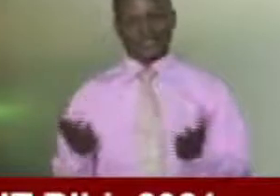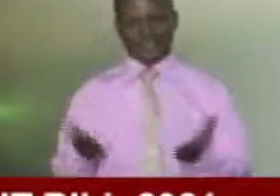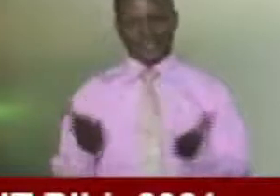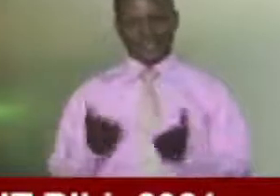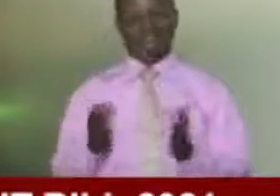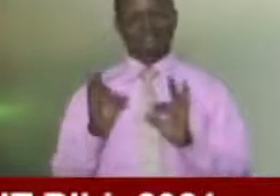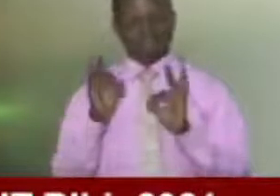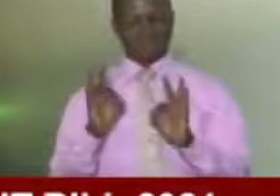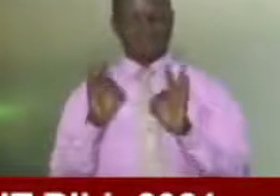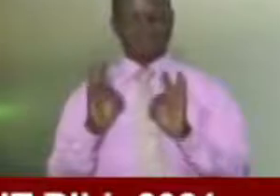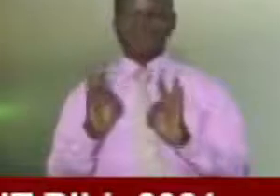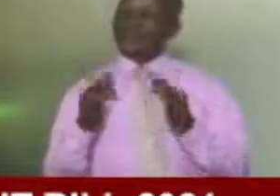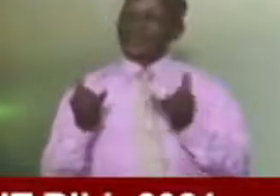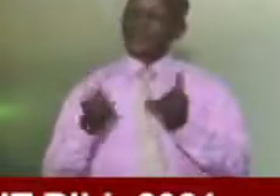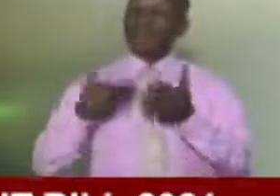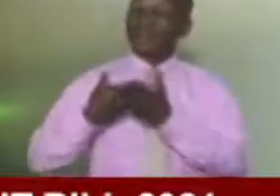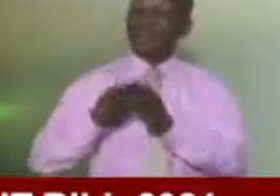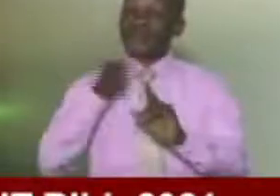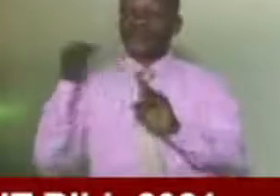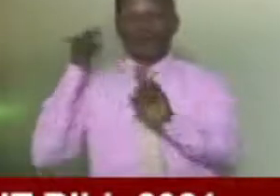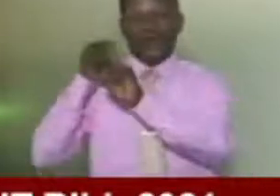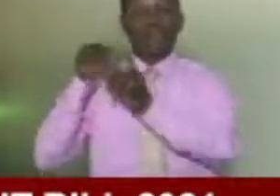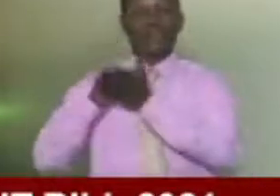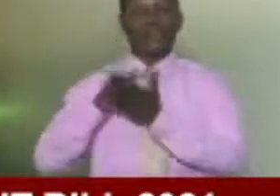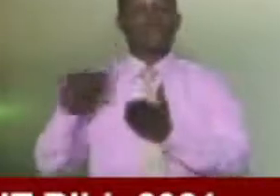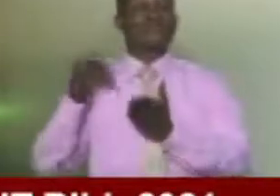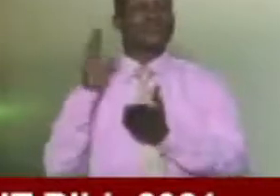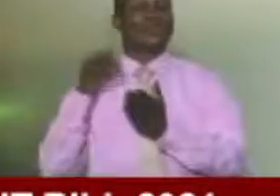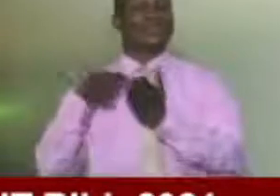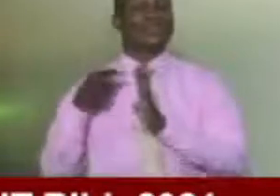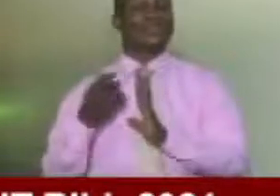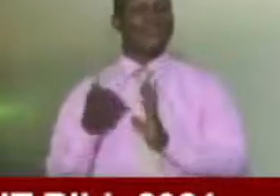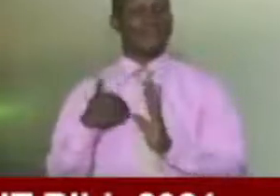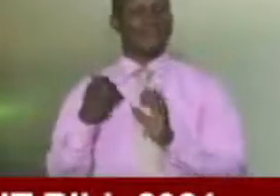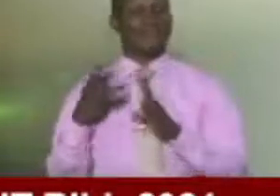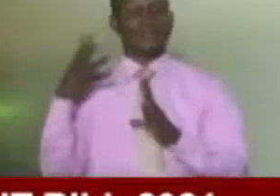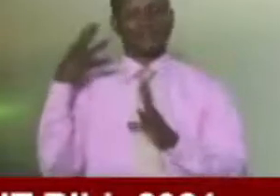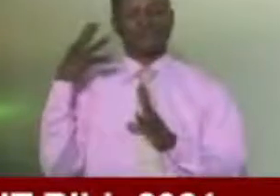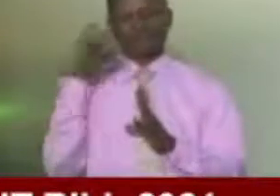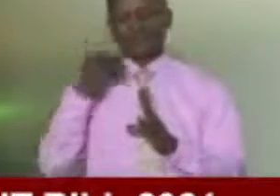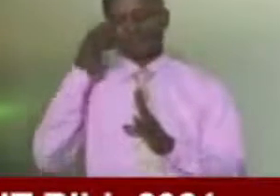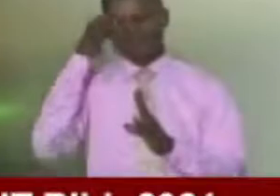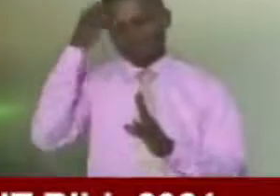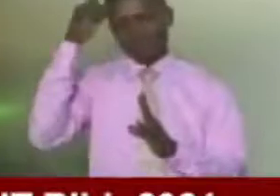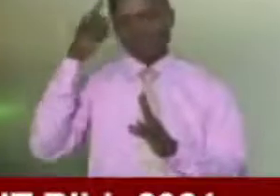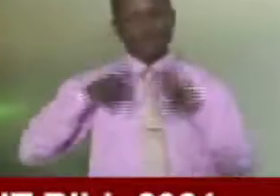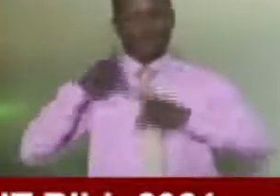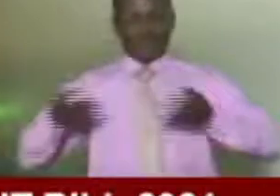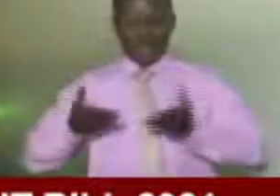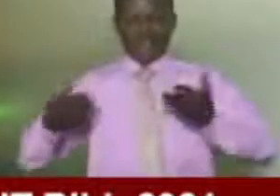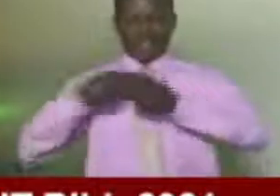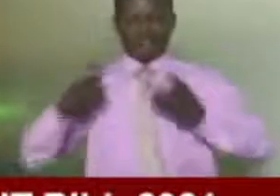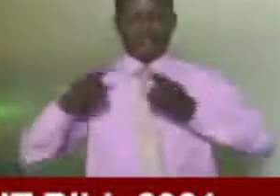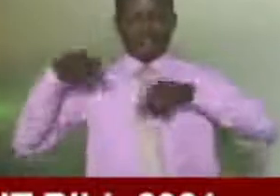it's going to get to a point where this place is going to be heated. We have some of the brightest people that we can find in this country in this room tonight, and we are